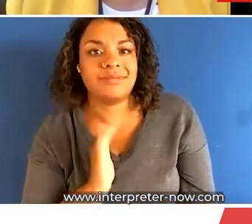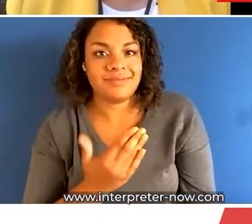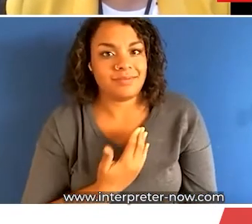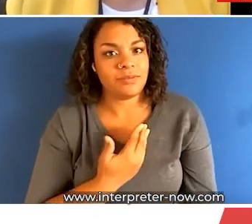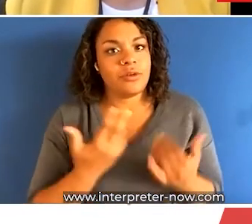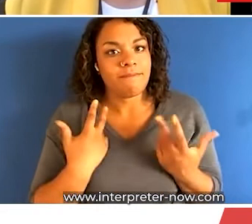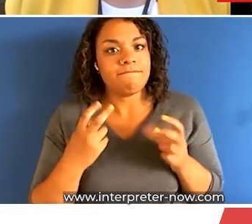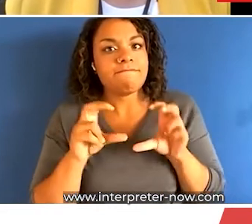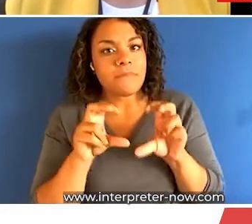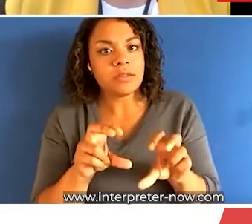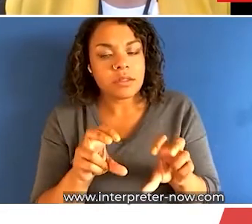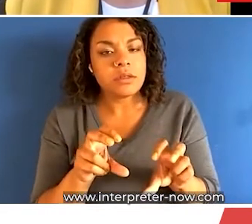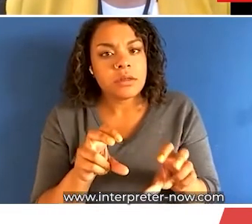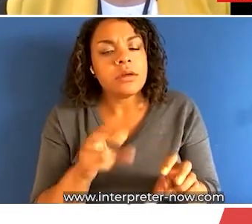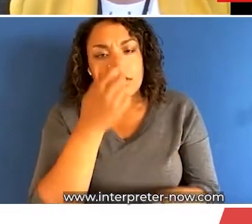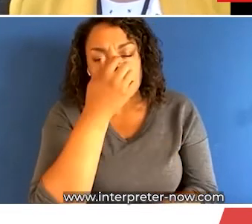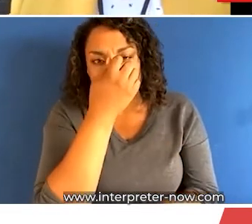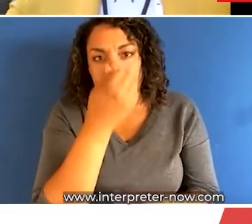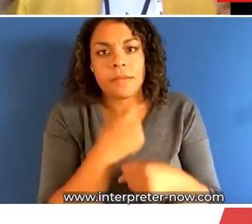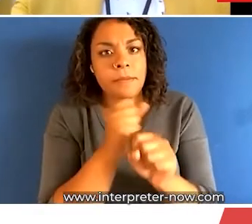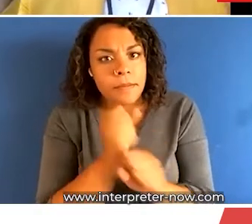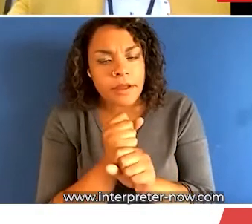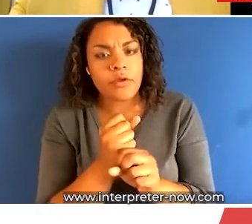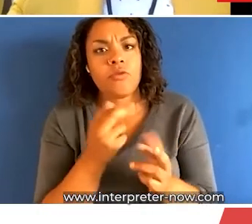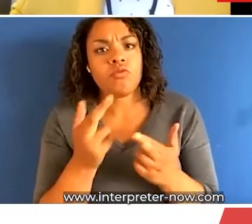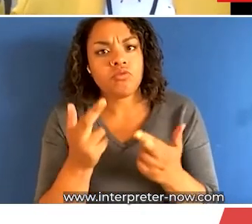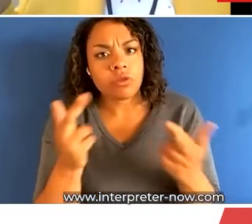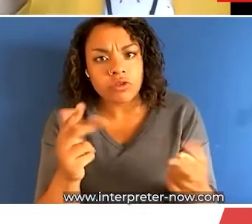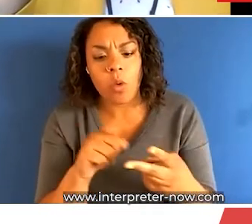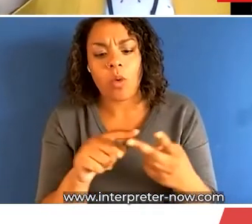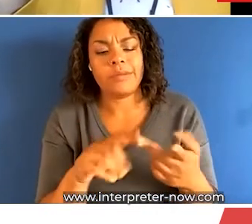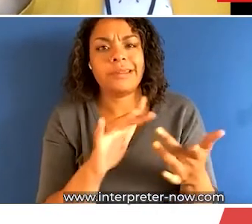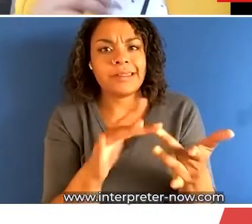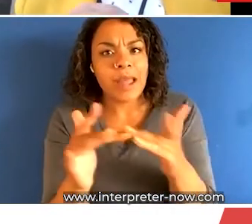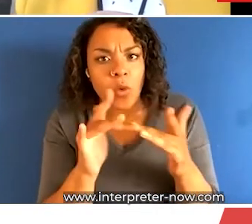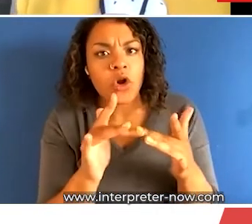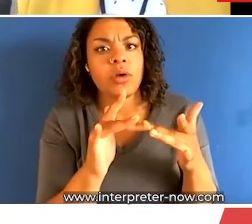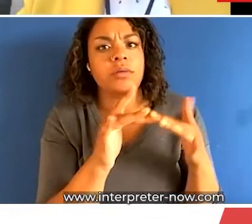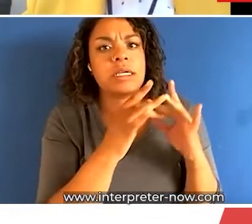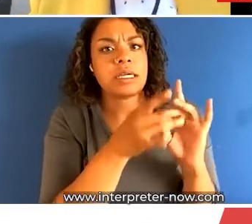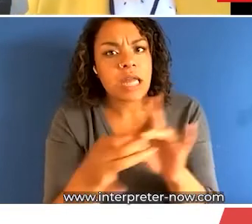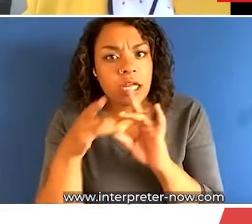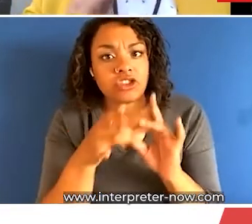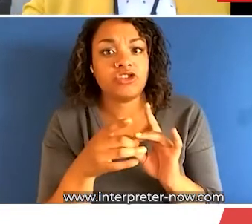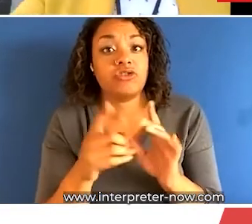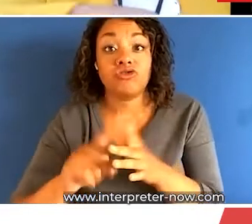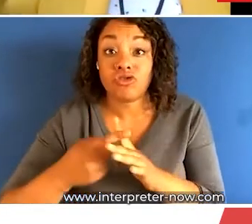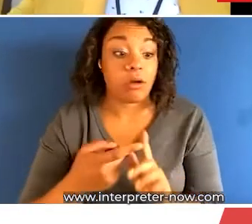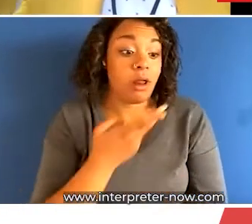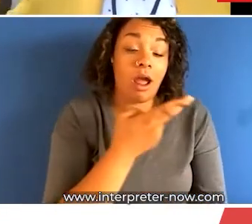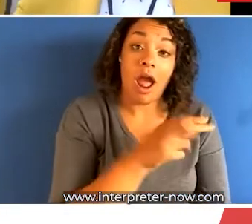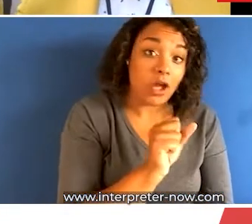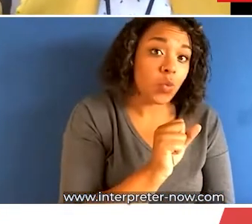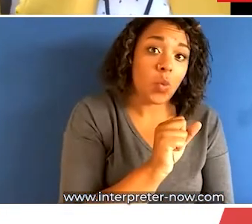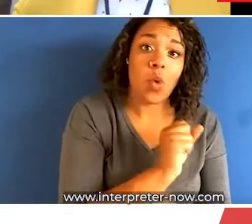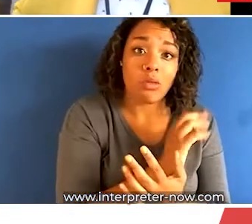really creating the resources and the networks and the connections from high school all the way through